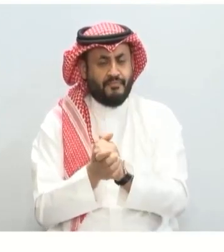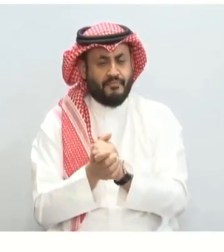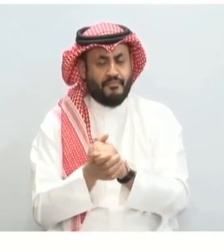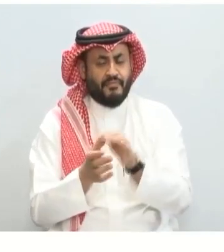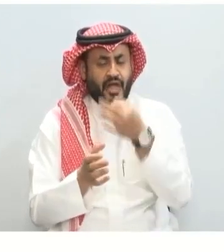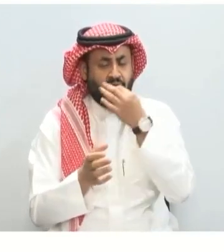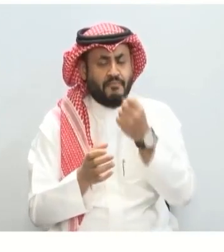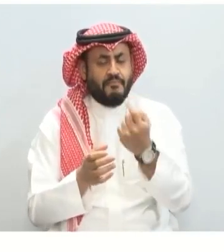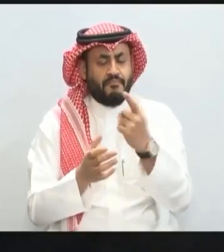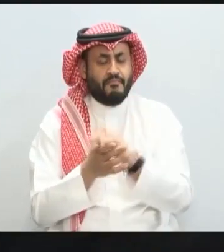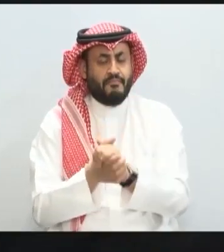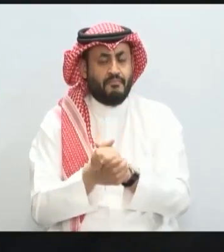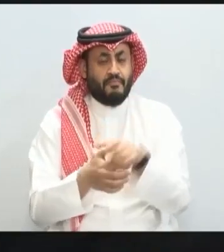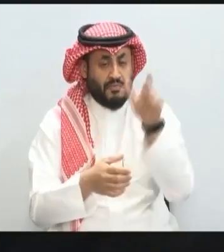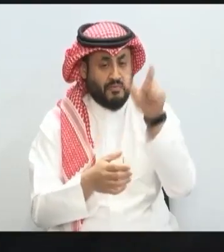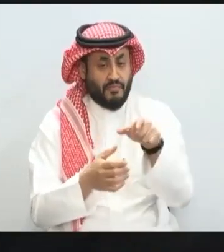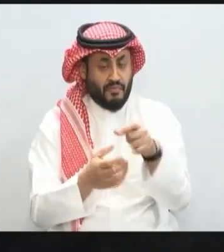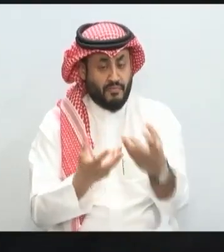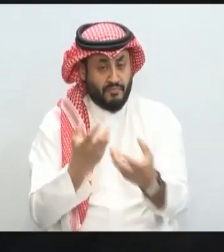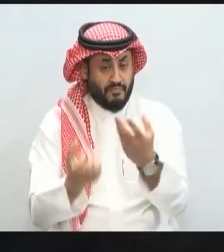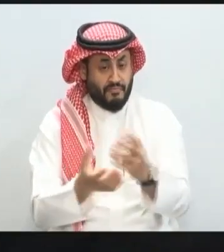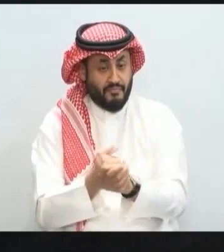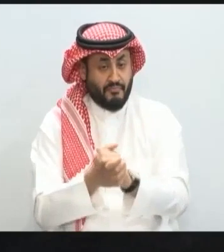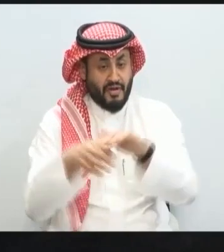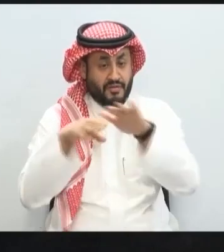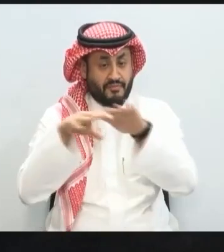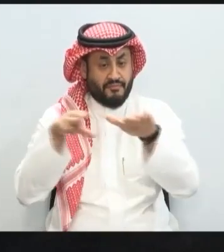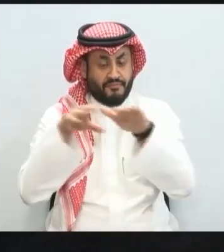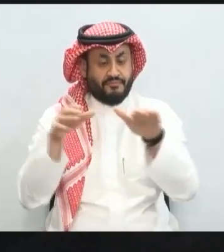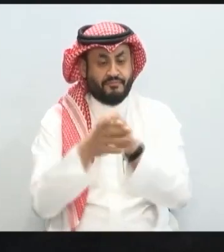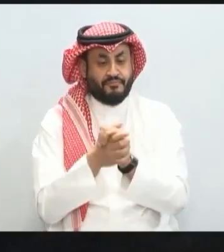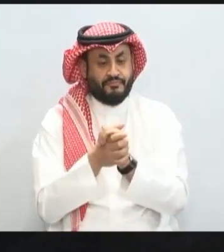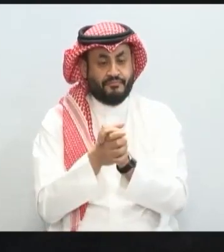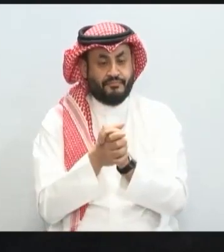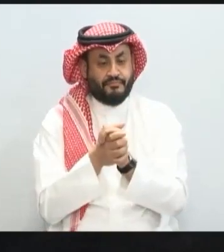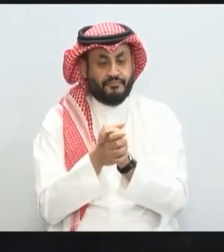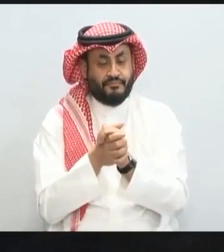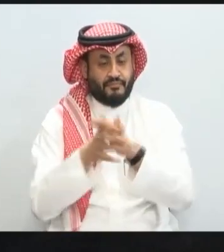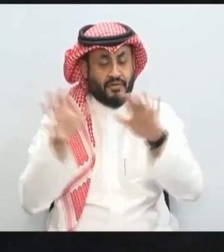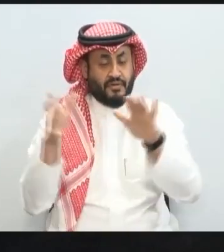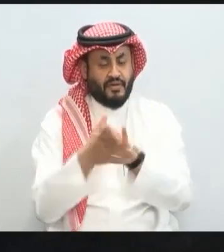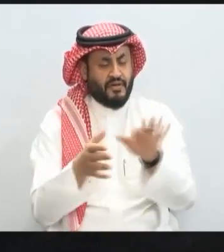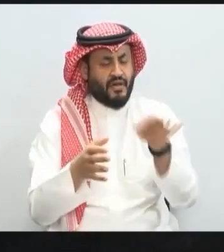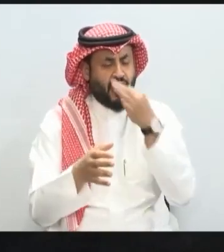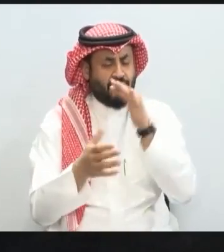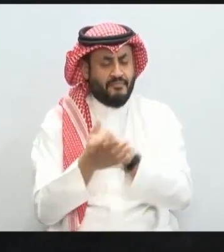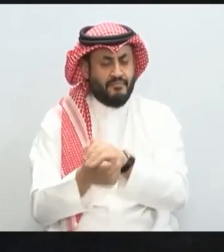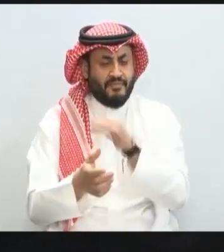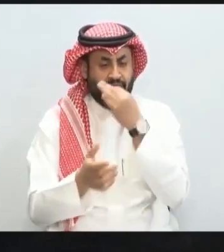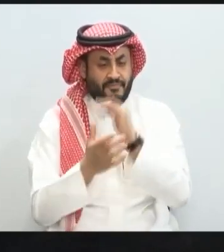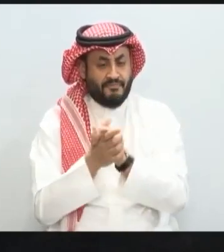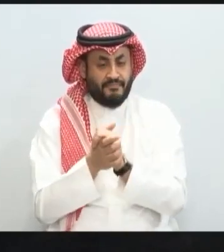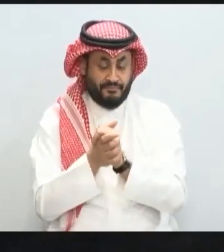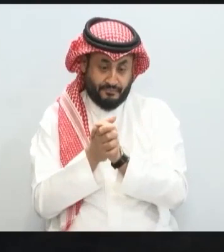fine food. So someone who cooks in the highest level. So someone who likes and cooks